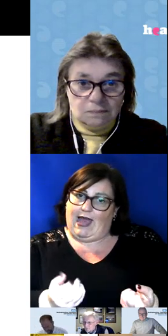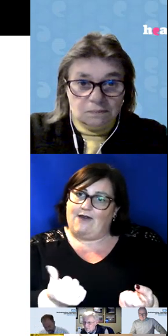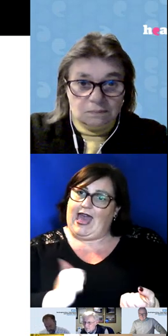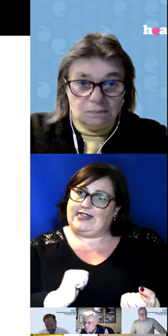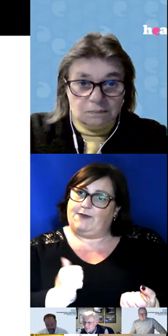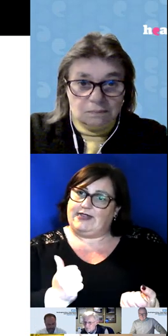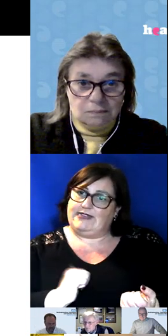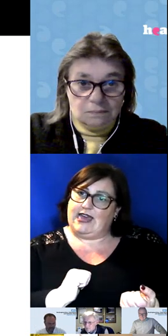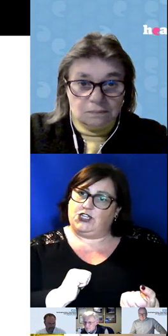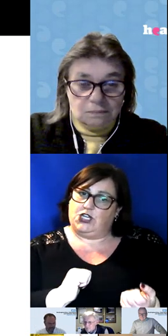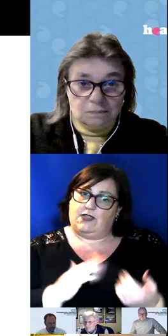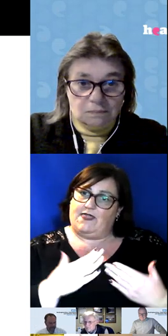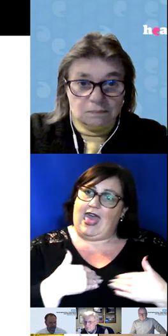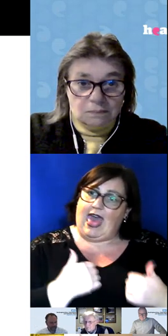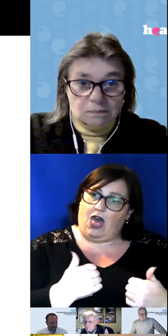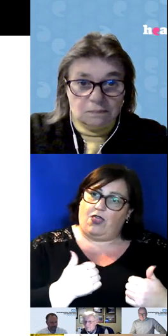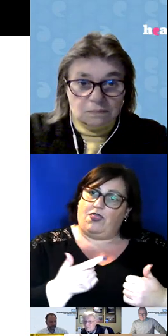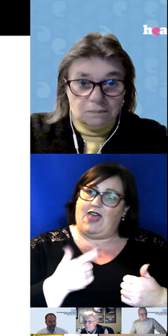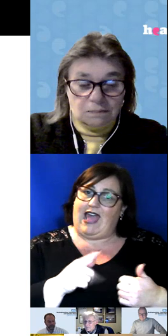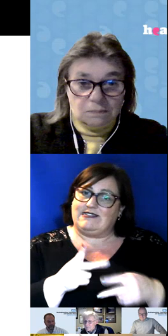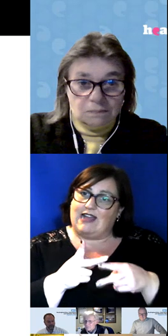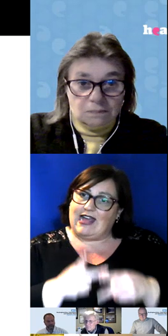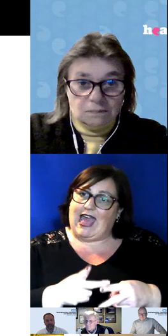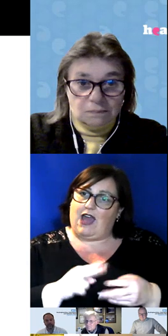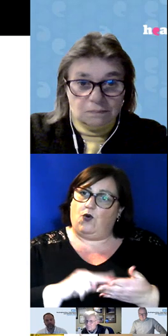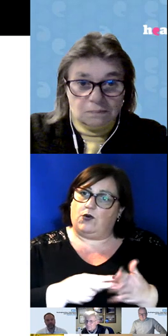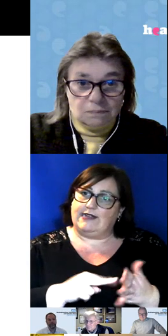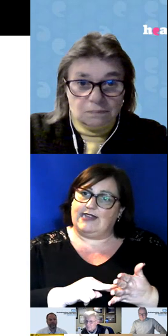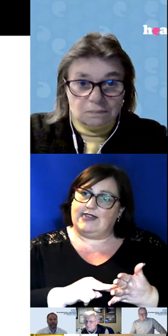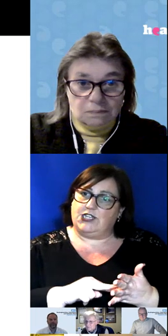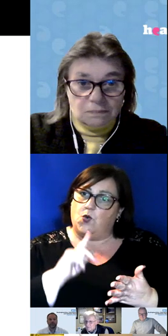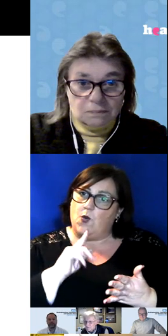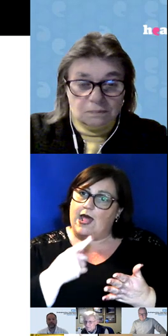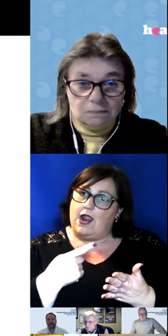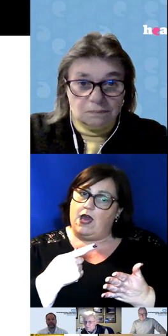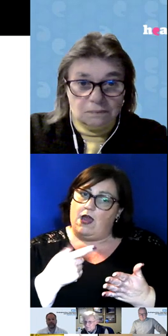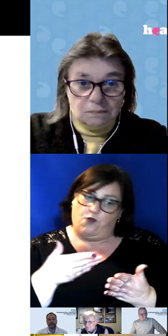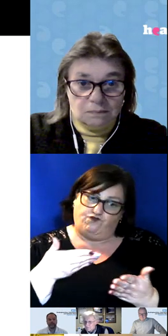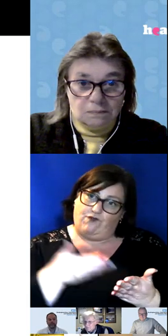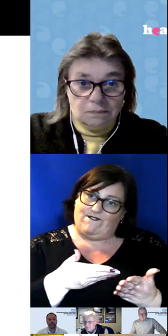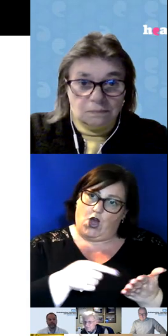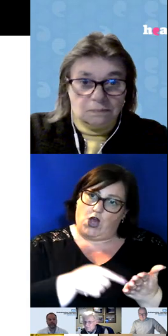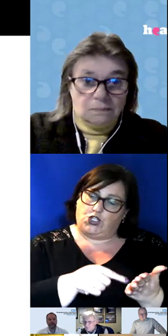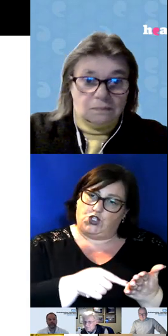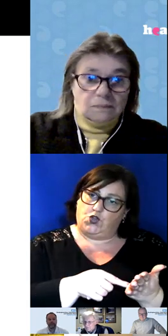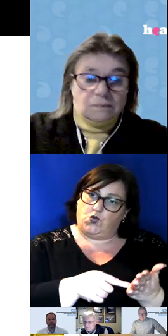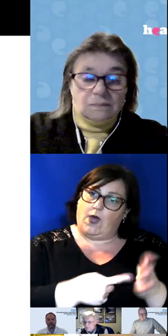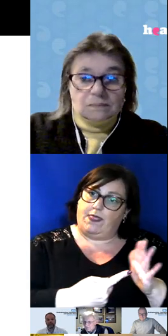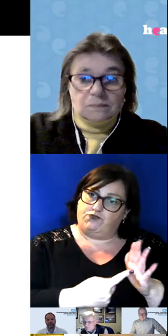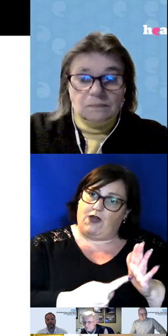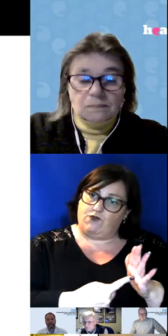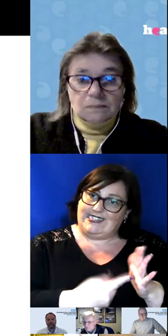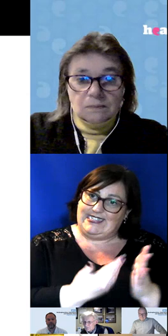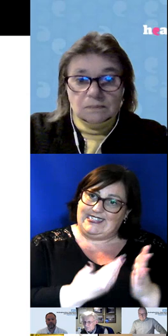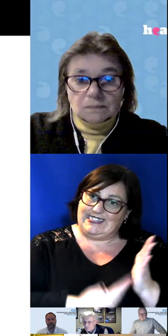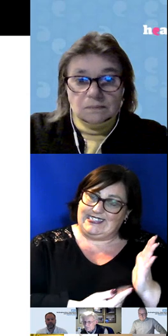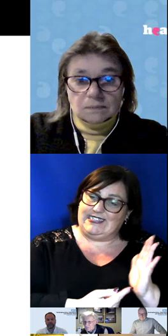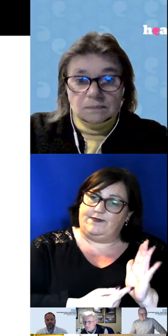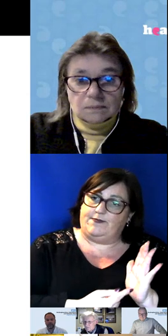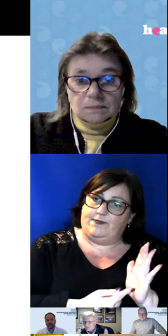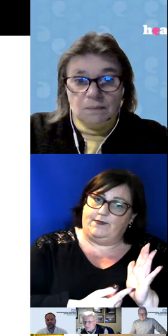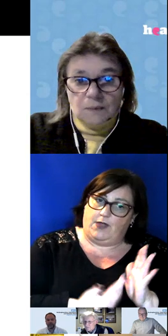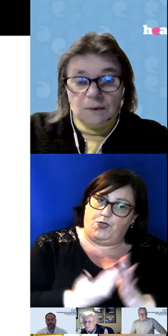health and care organisations across BOB will be referring to the priorities that are eventually agreed through this process, and